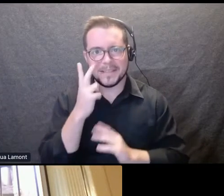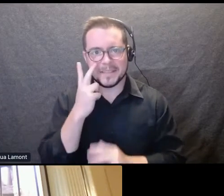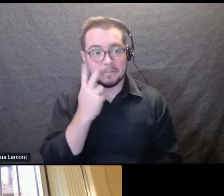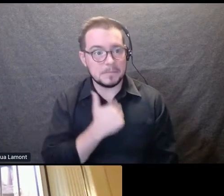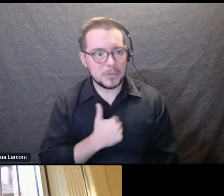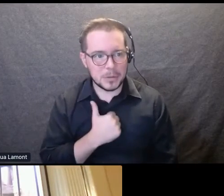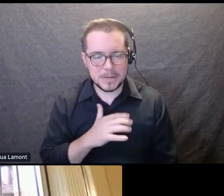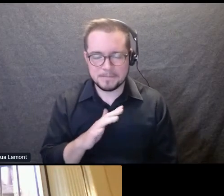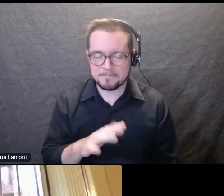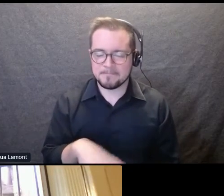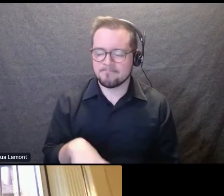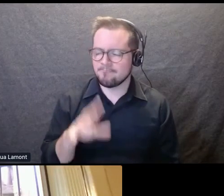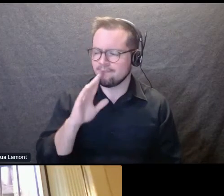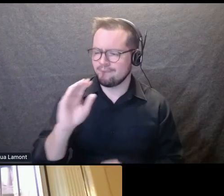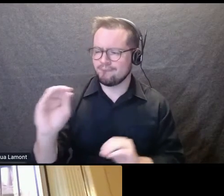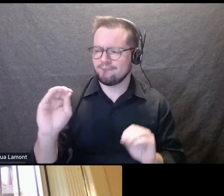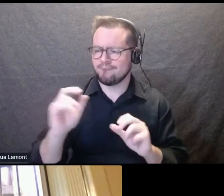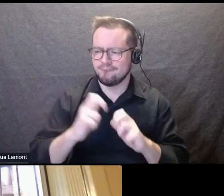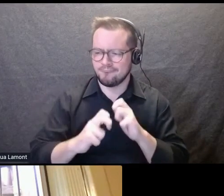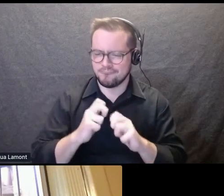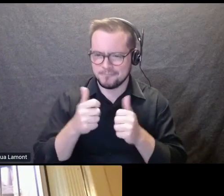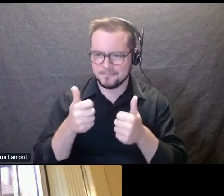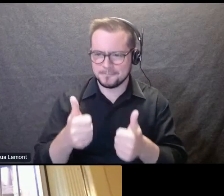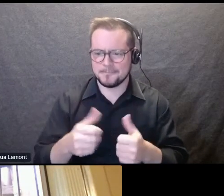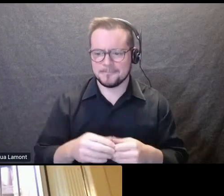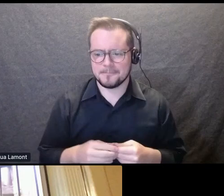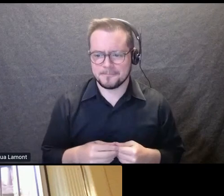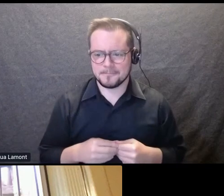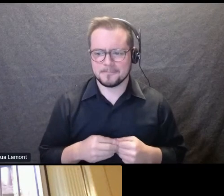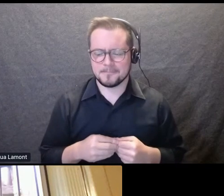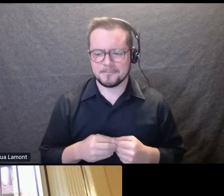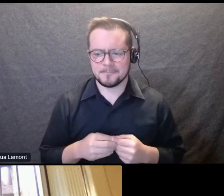got it. No problem.